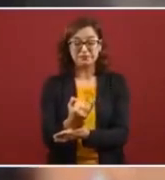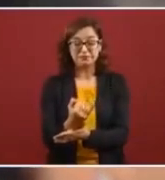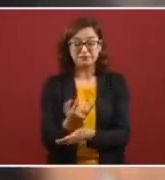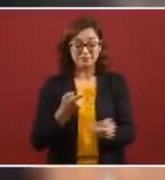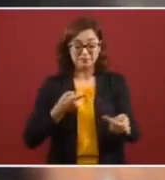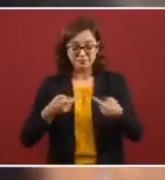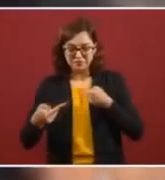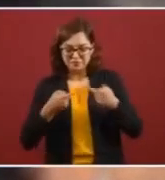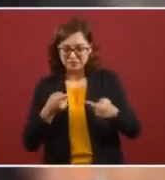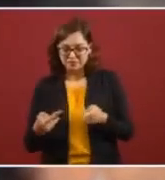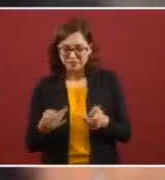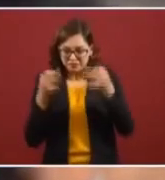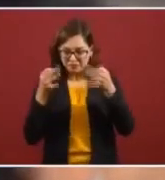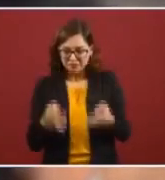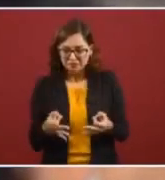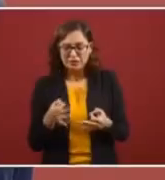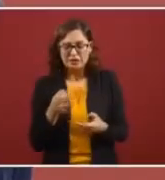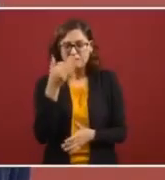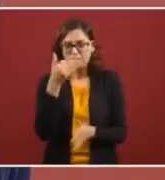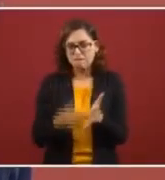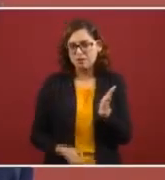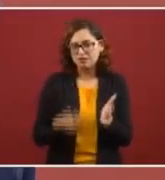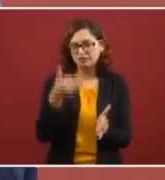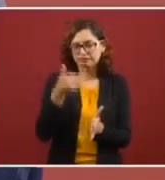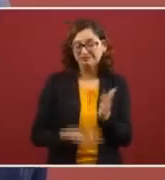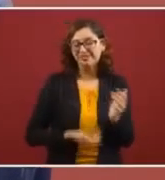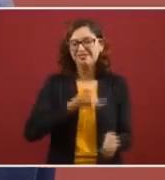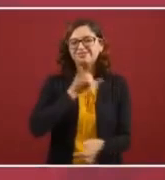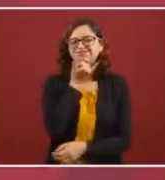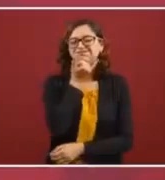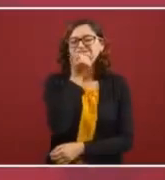and lack of preparation in the operation,